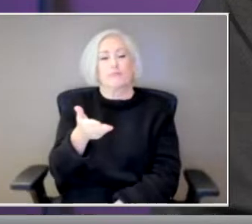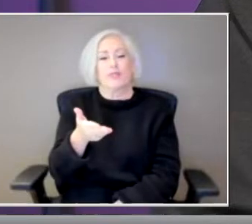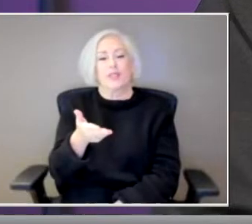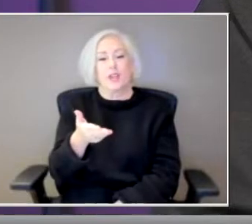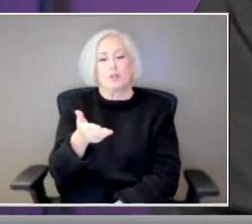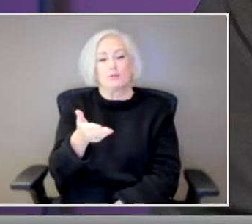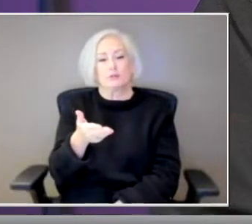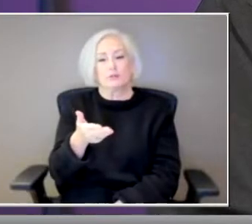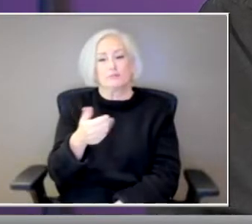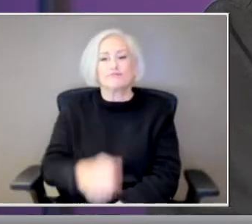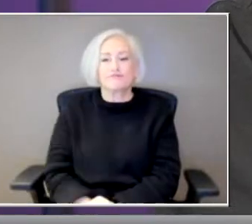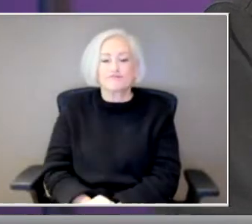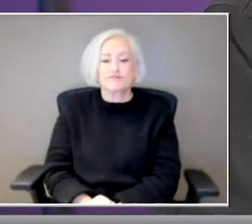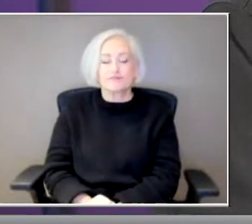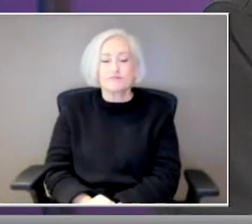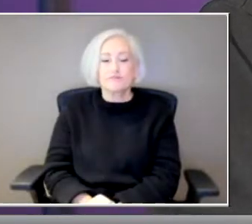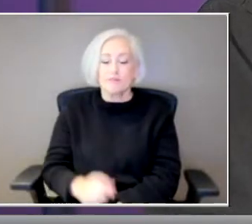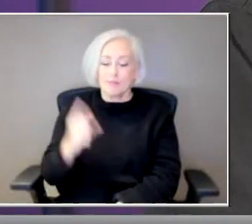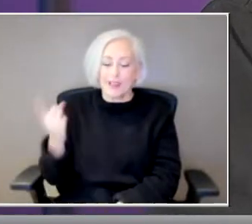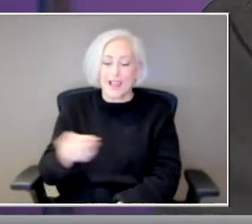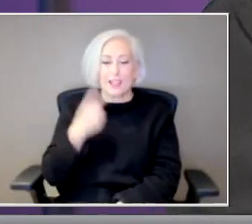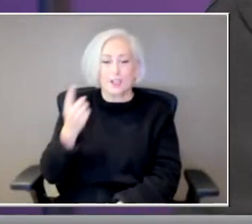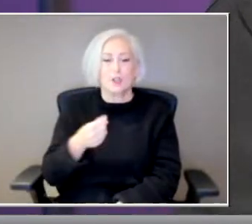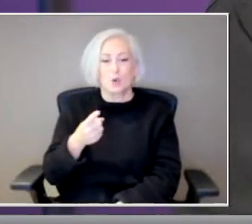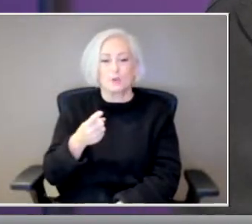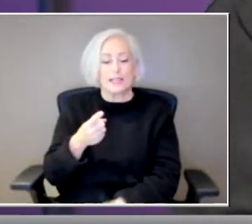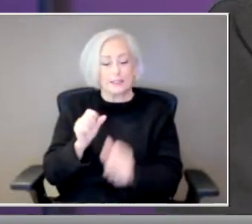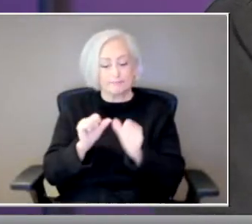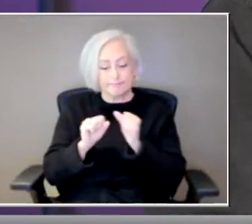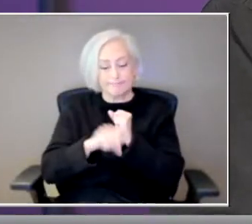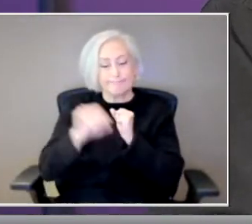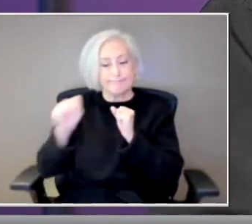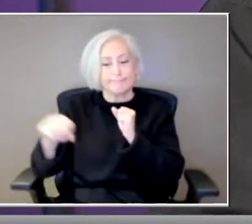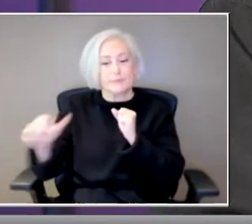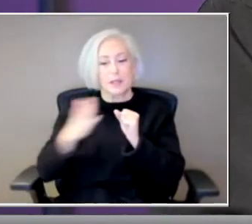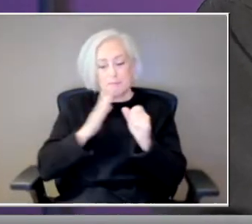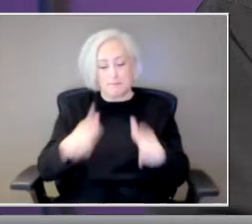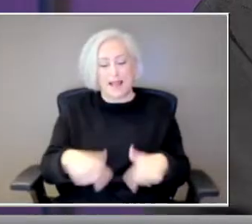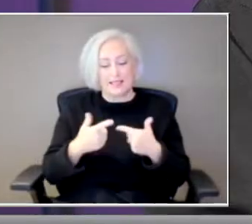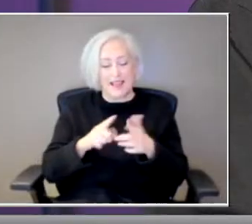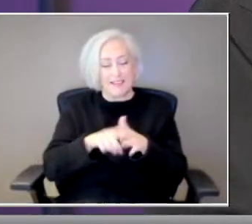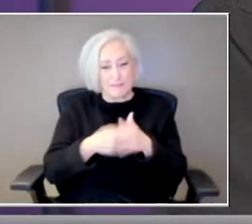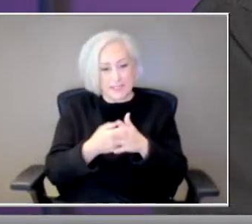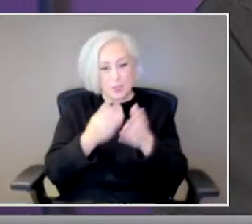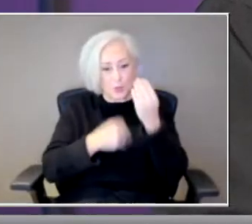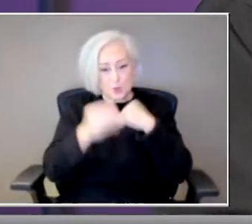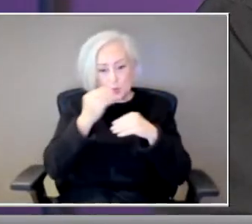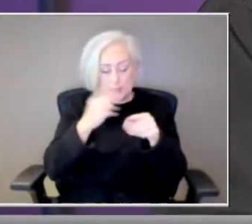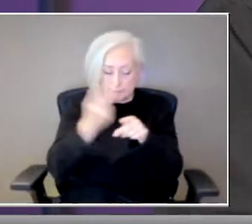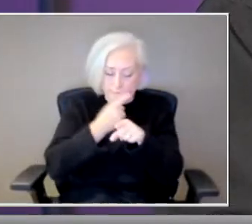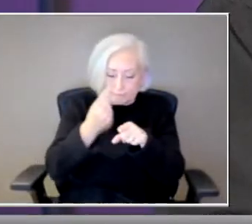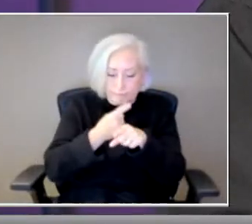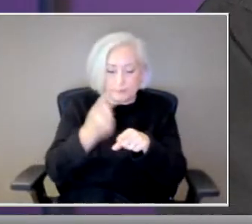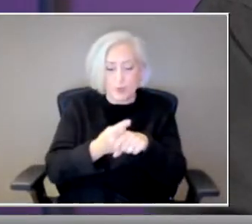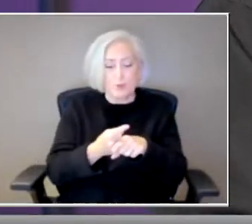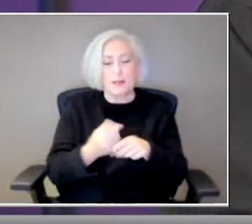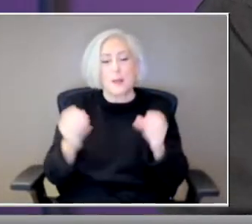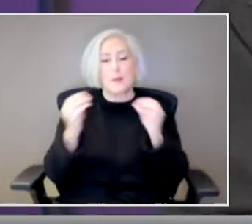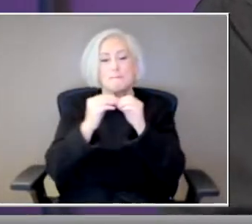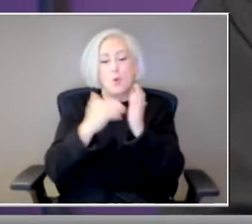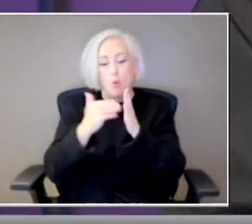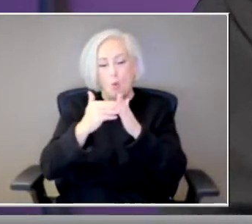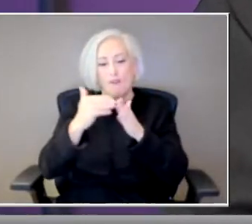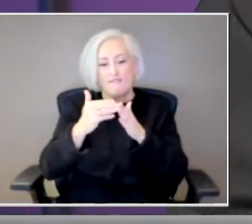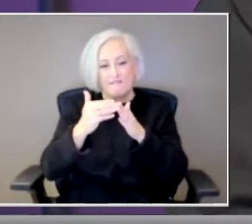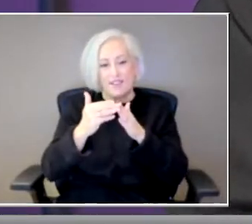do is kind of prolong my life by starting to eat the right things, you know, more often than what I did